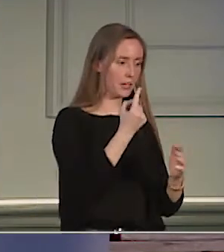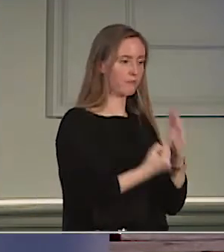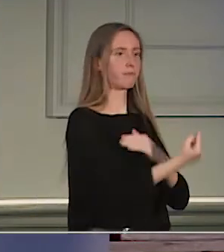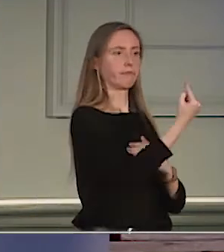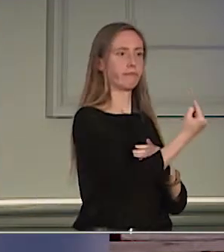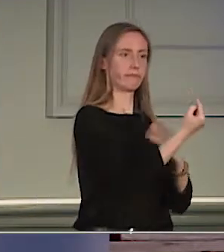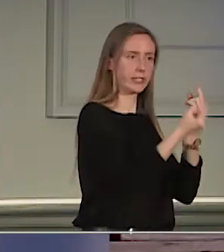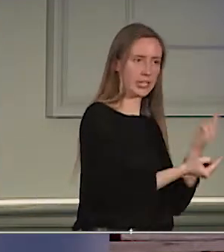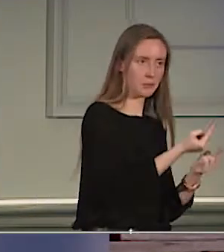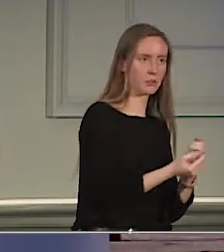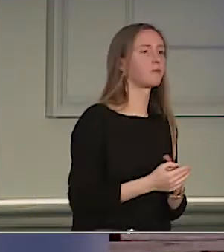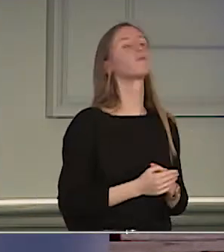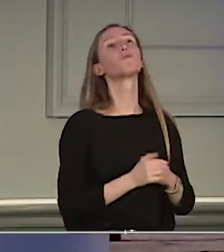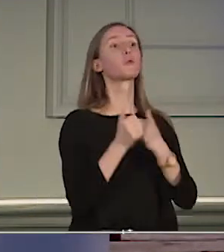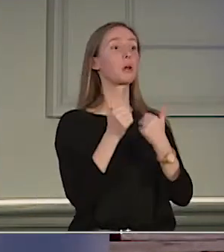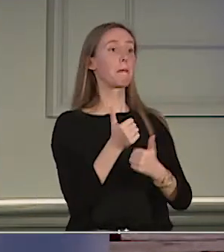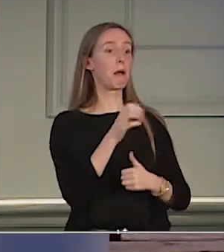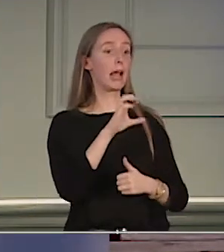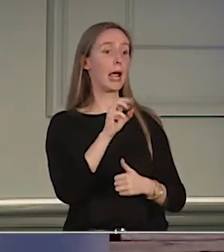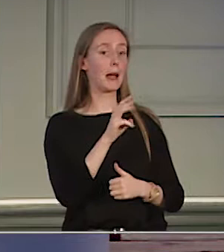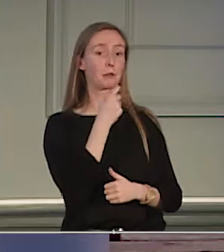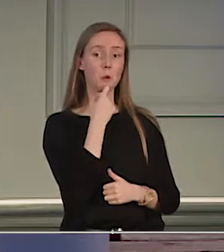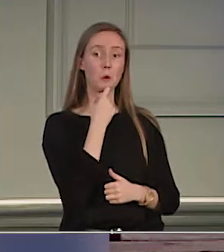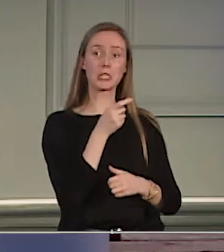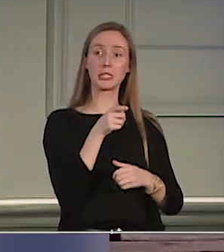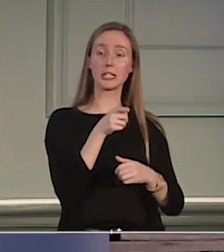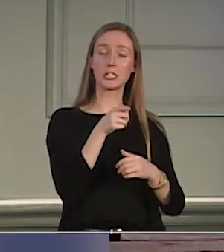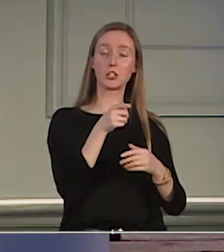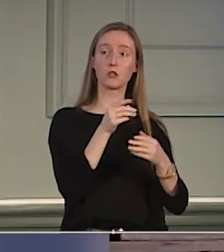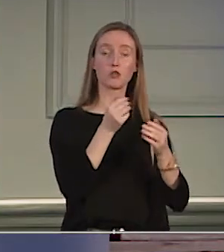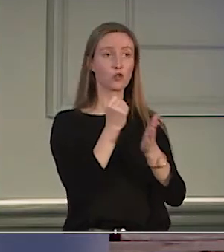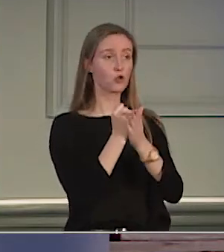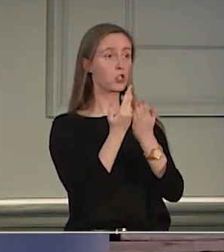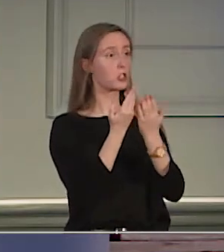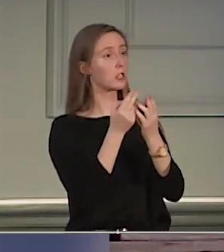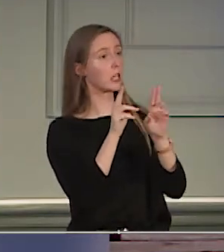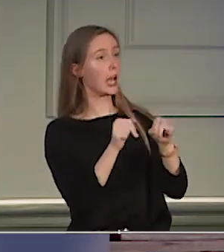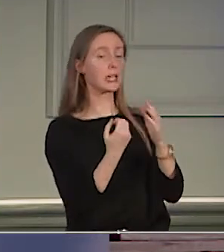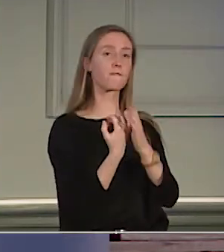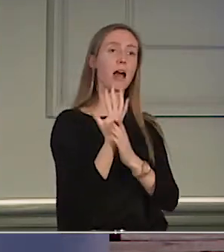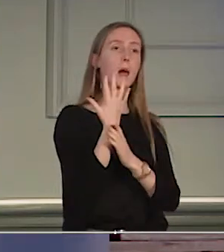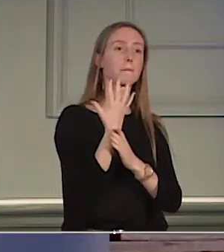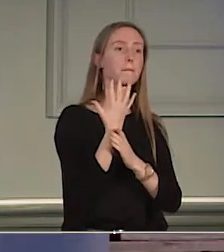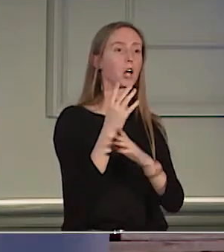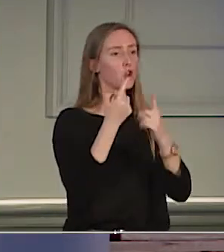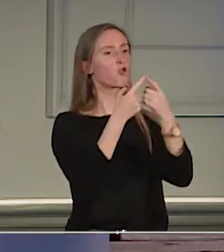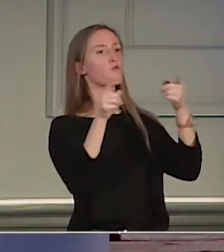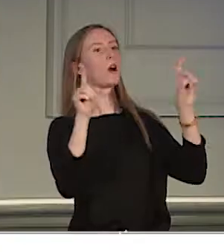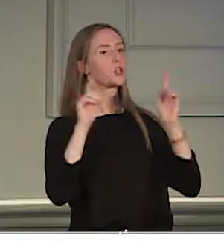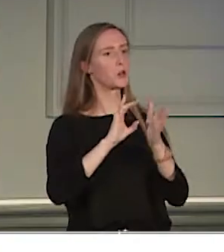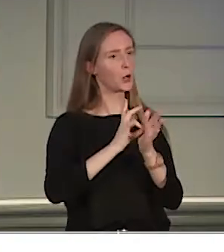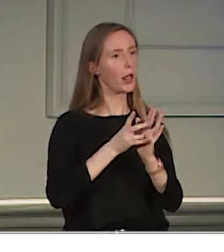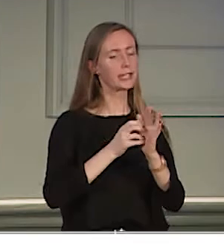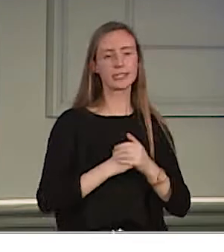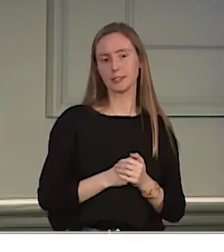capstone is it really has a chance for the students to showcase their graduate attributes and to further develop them as well. So